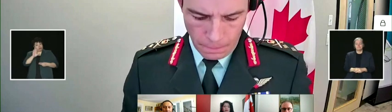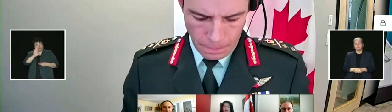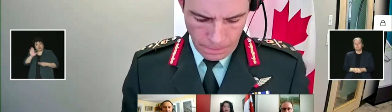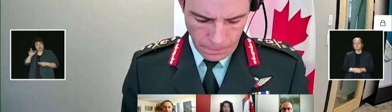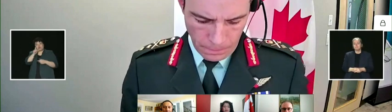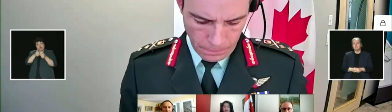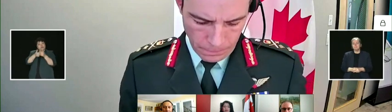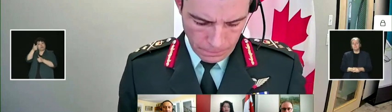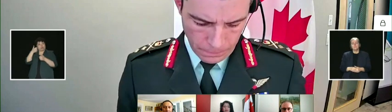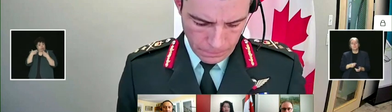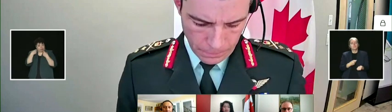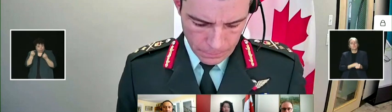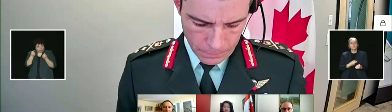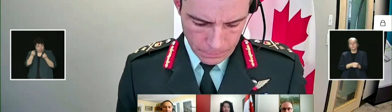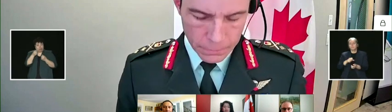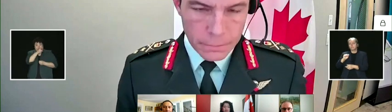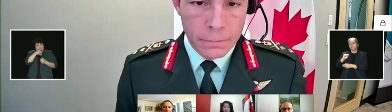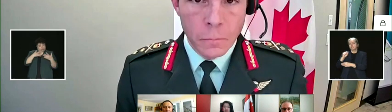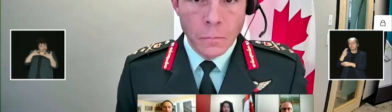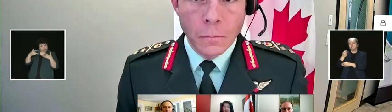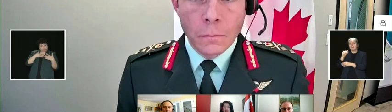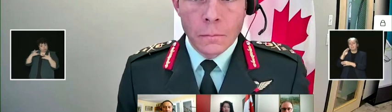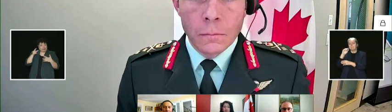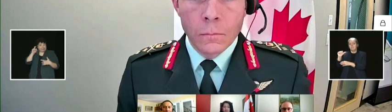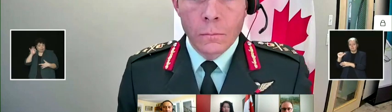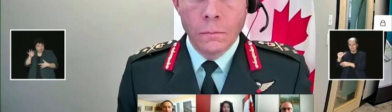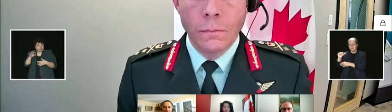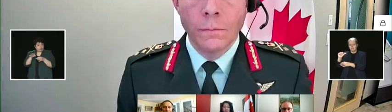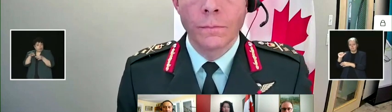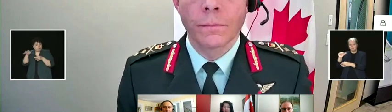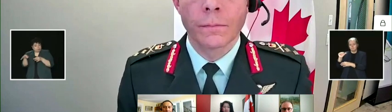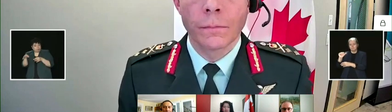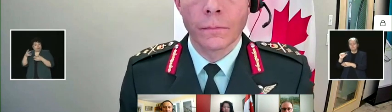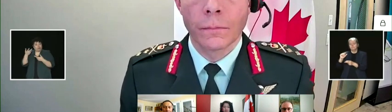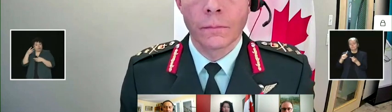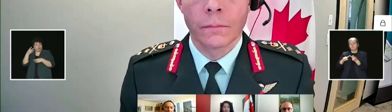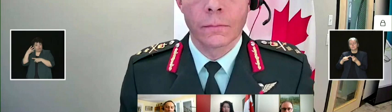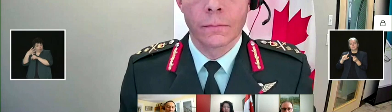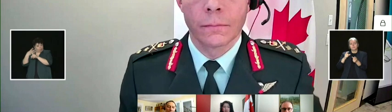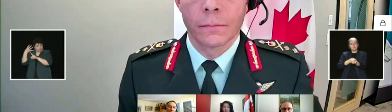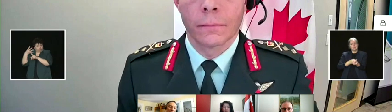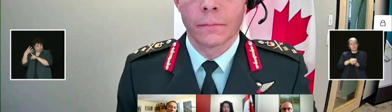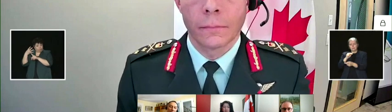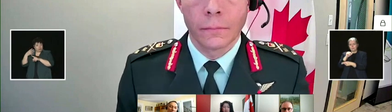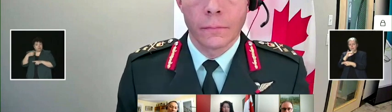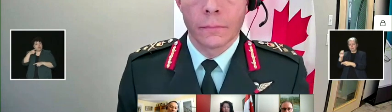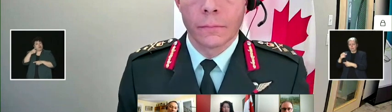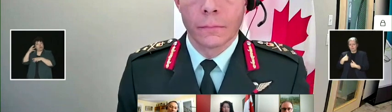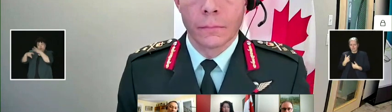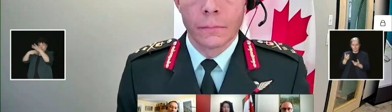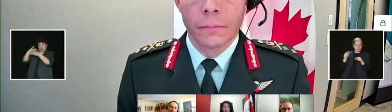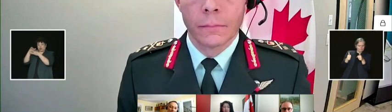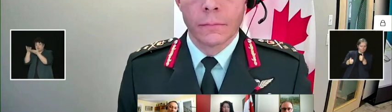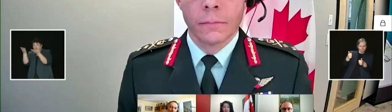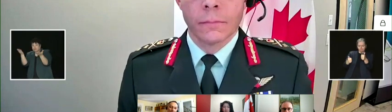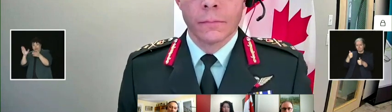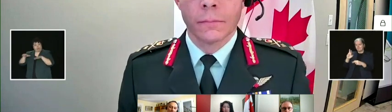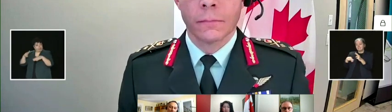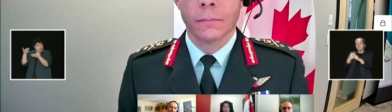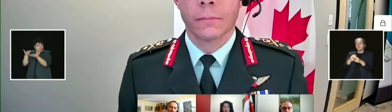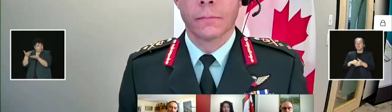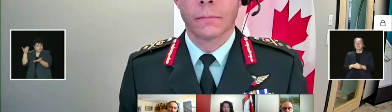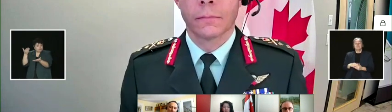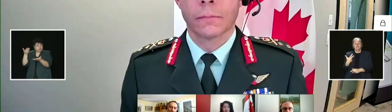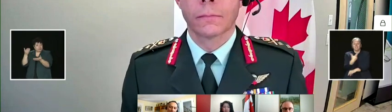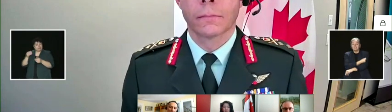by following this recommendation to extend the time between the two doses to 4 months, without any real-world evidence, that